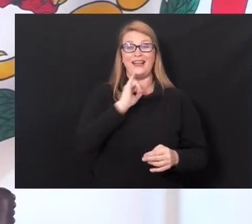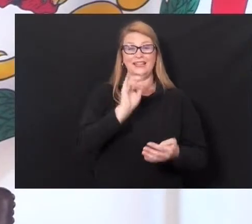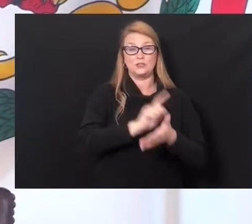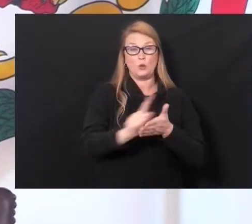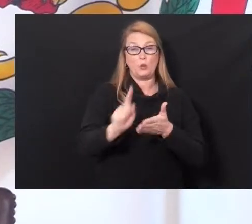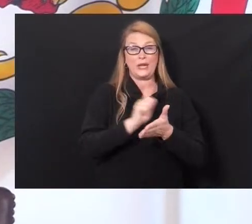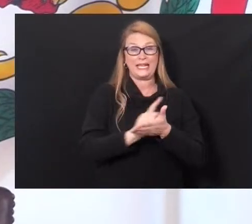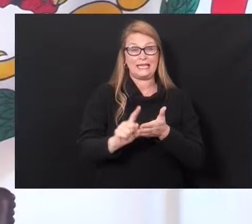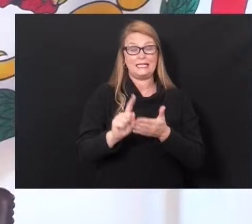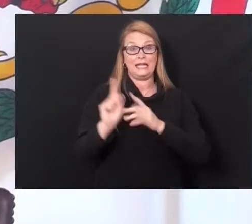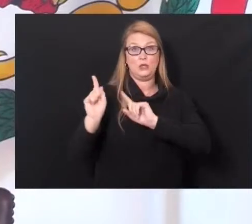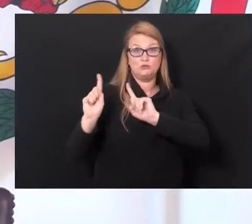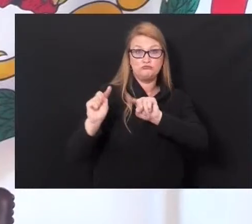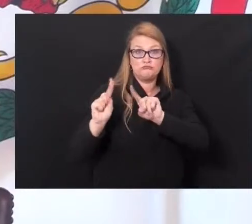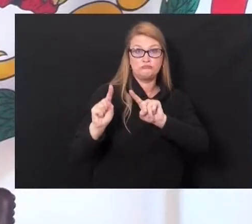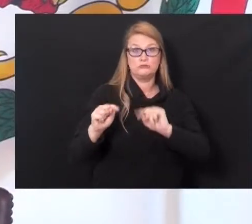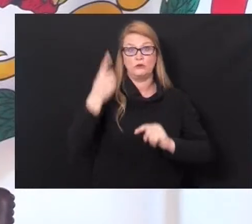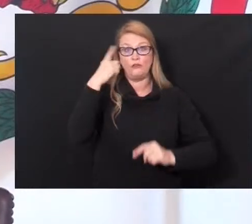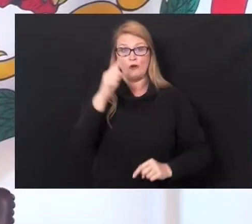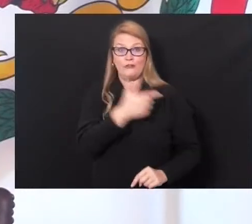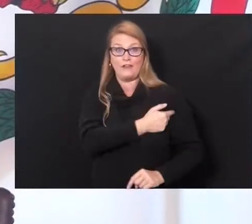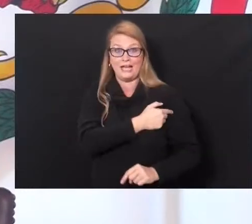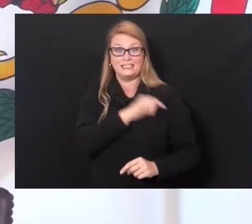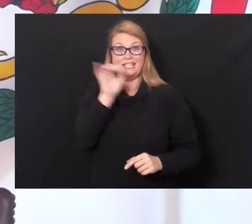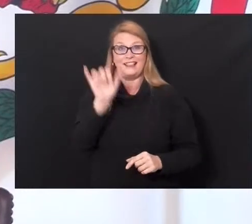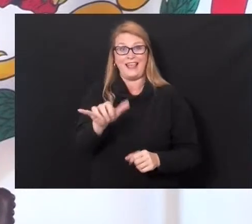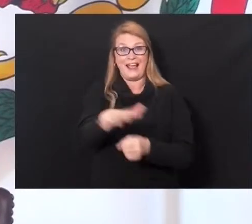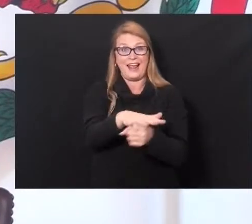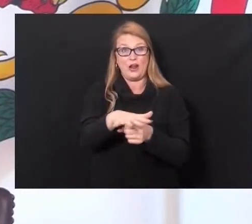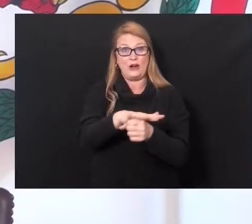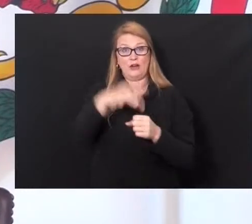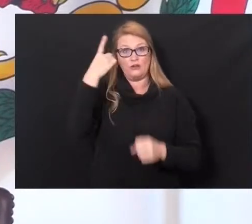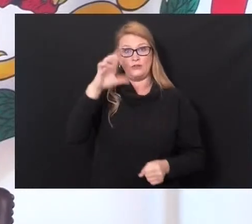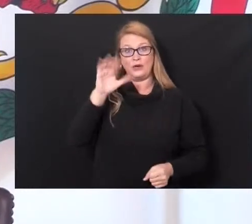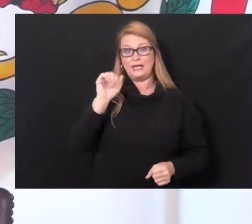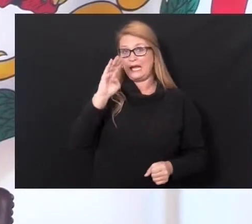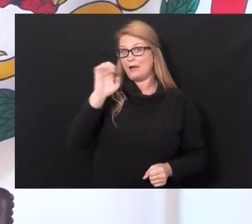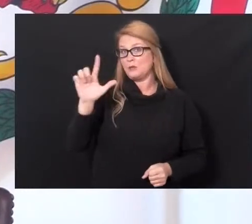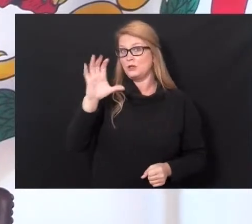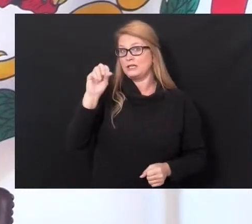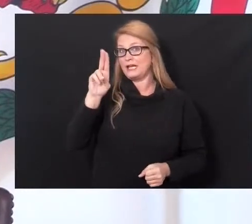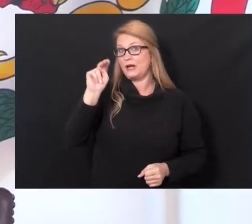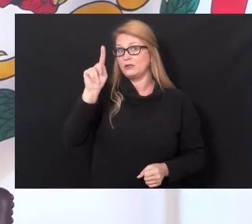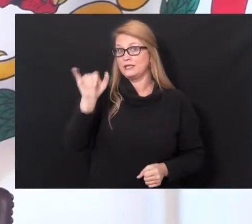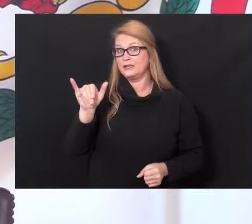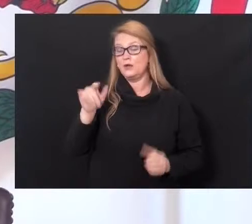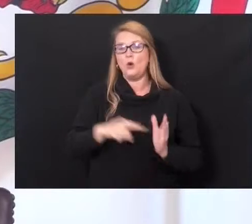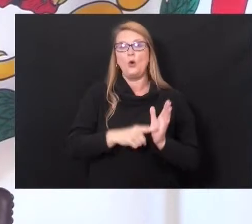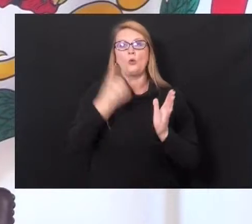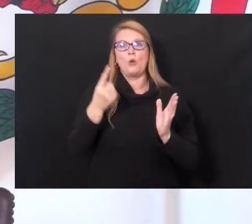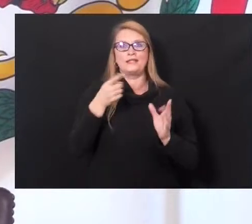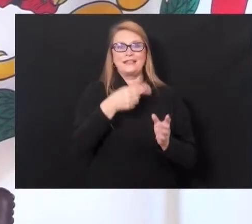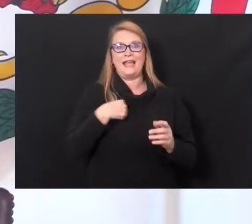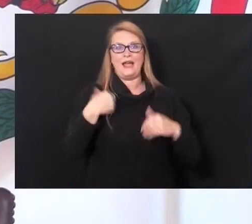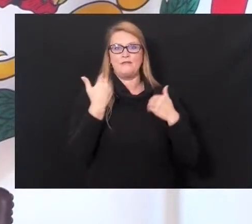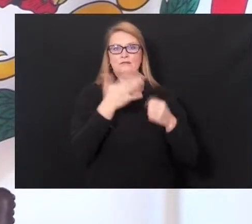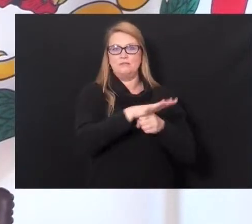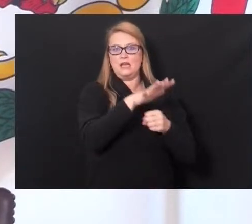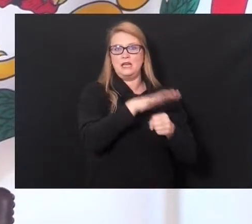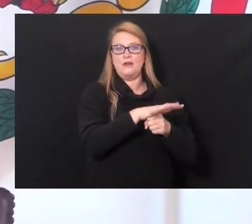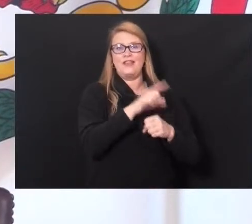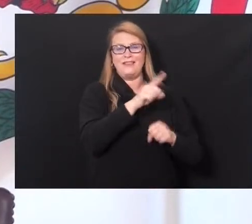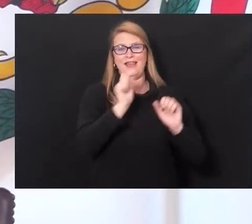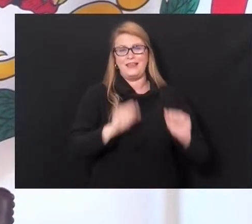vaccination site for Cabell County area, and once the vaccine supplies allow it, this site can administer up